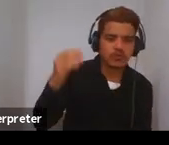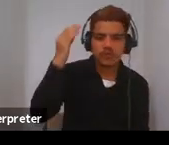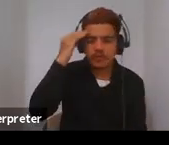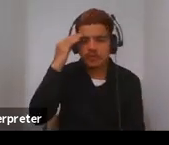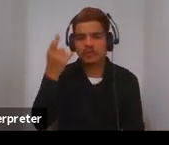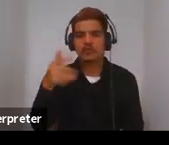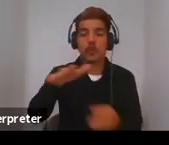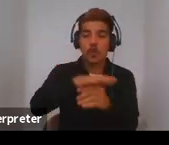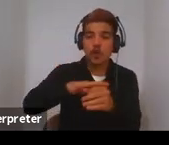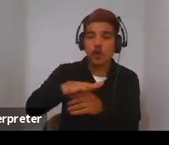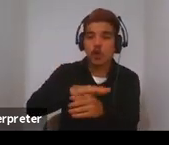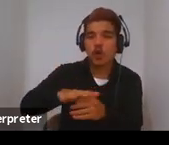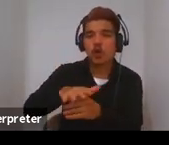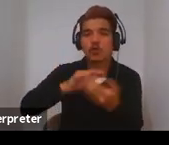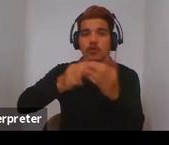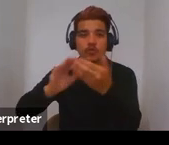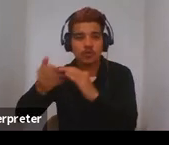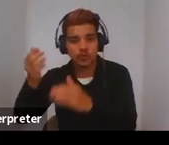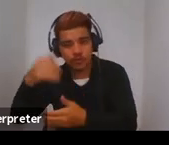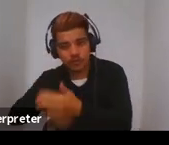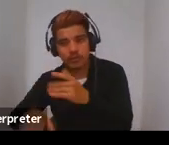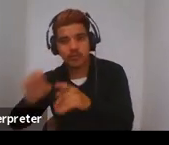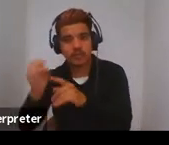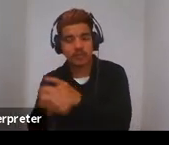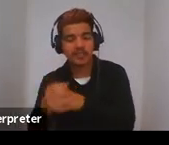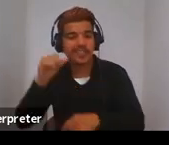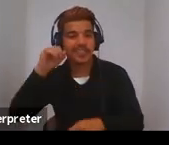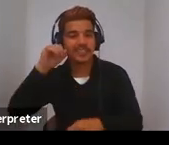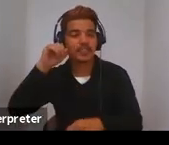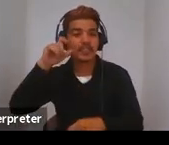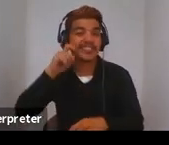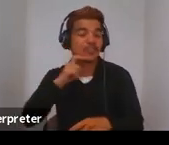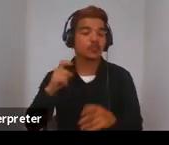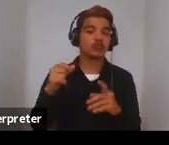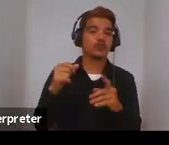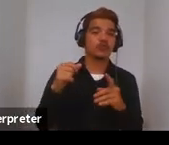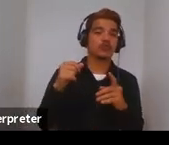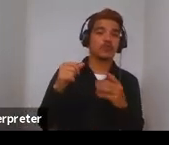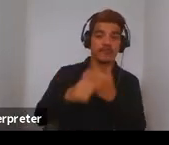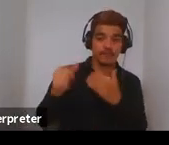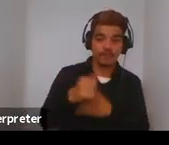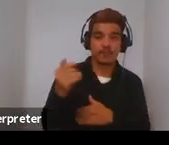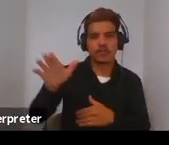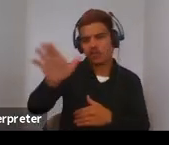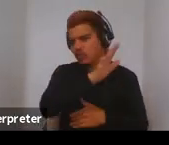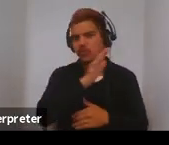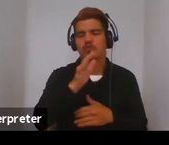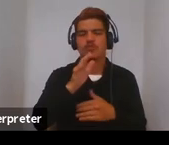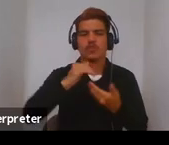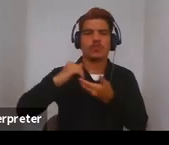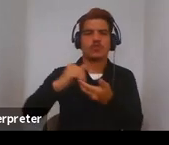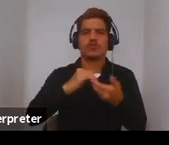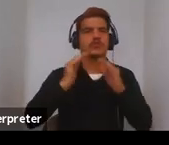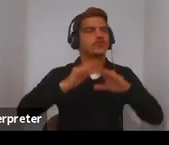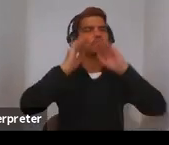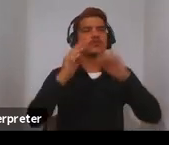local communities and their expertise around sexual violence, as well as, you know, your coalition has been wonderful in seeking out national